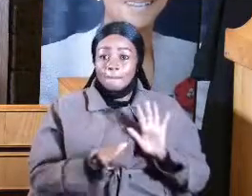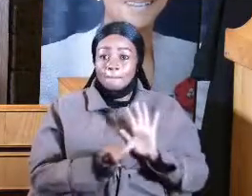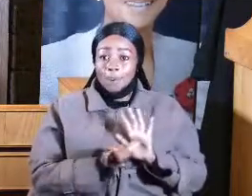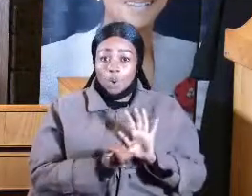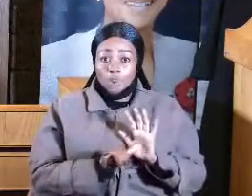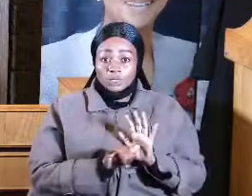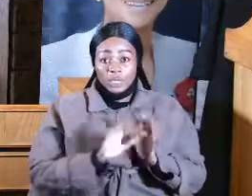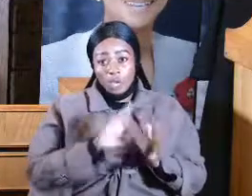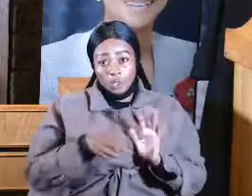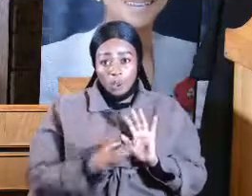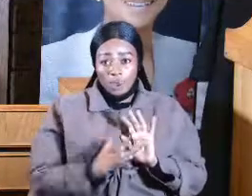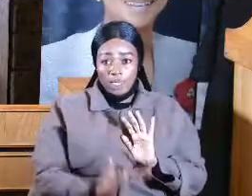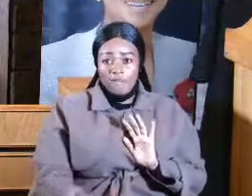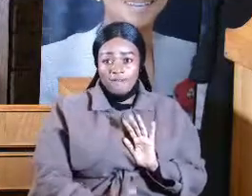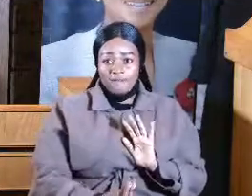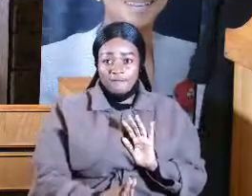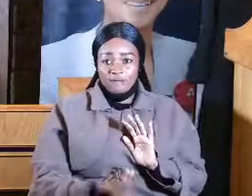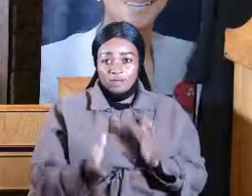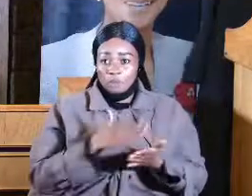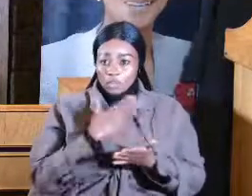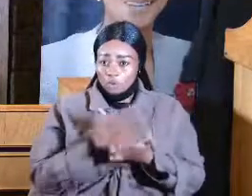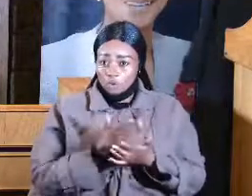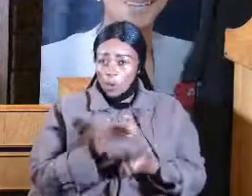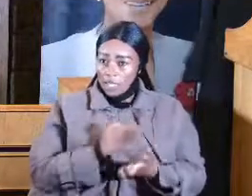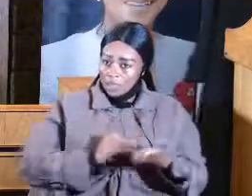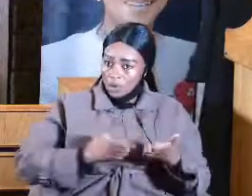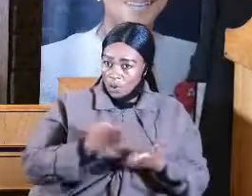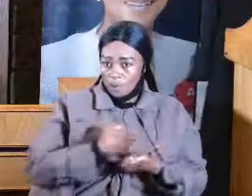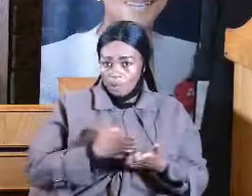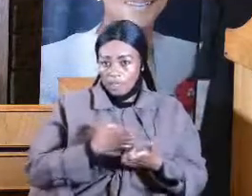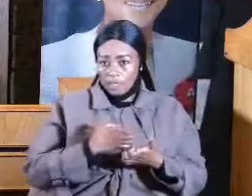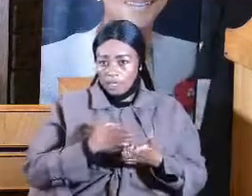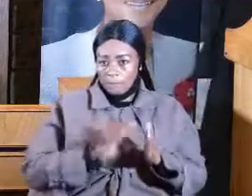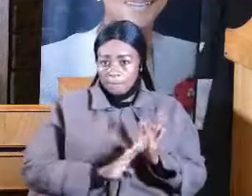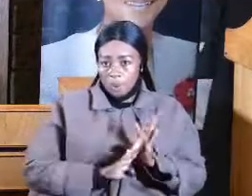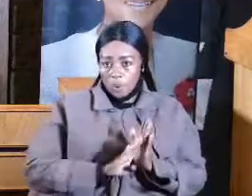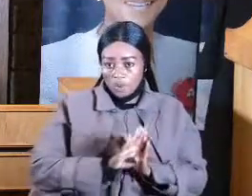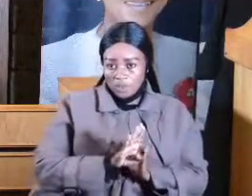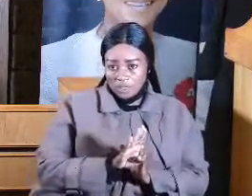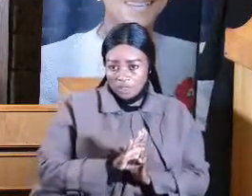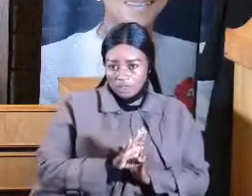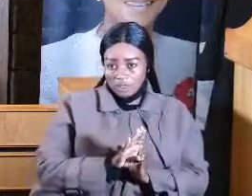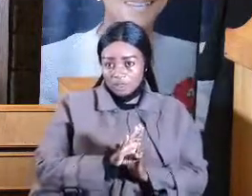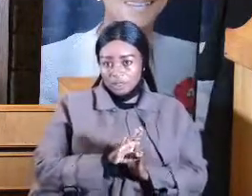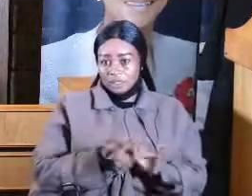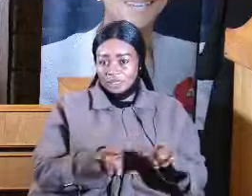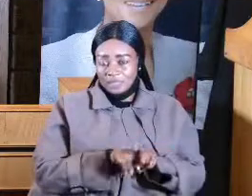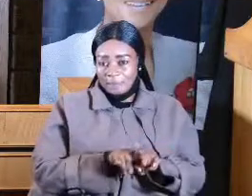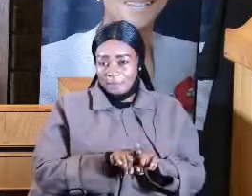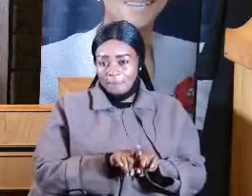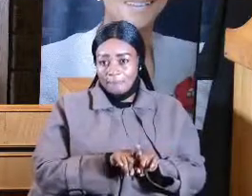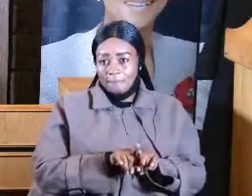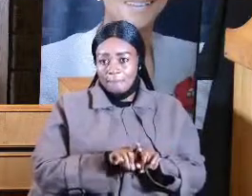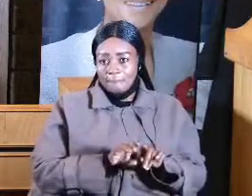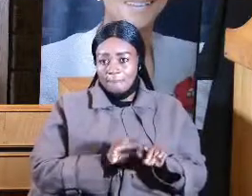role in securing economic and social progress and improving income